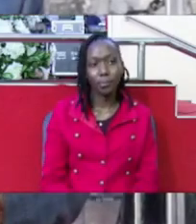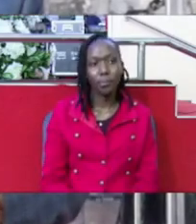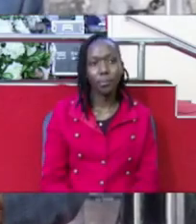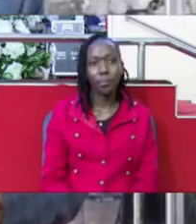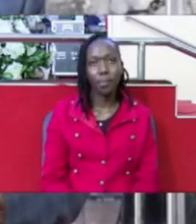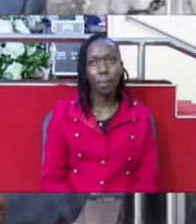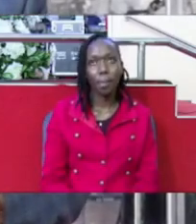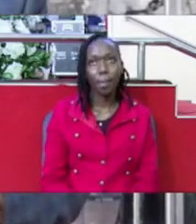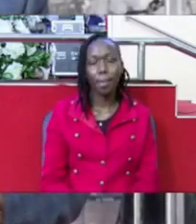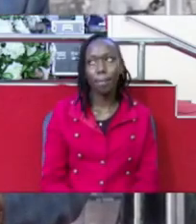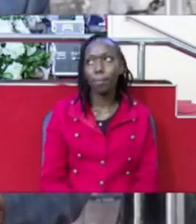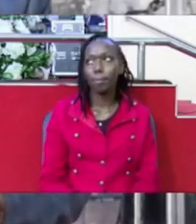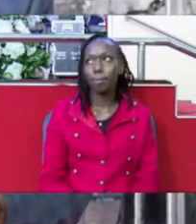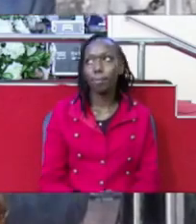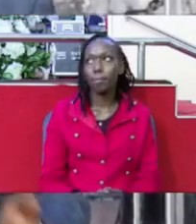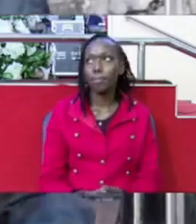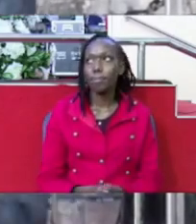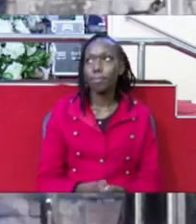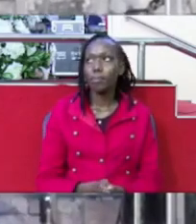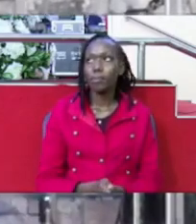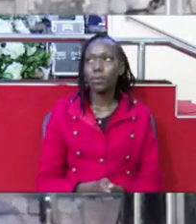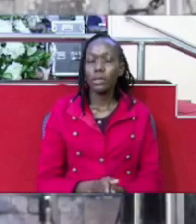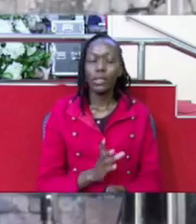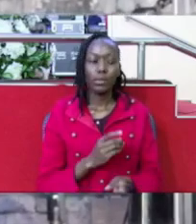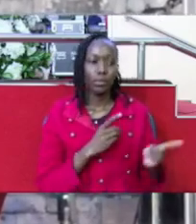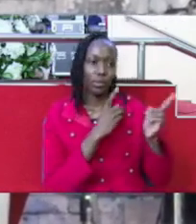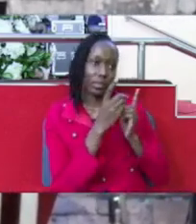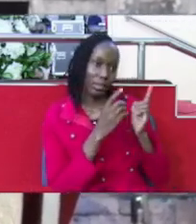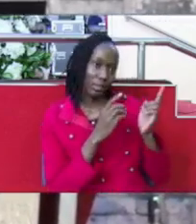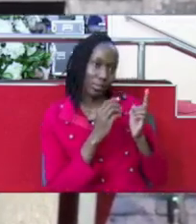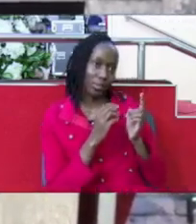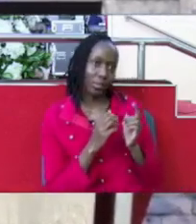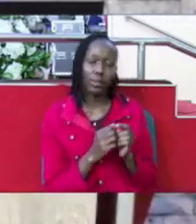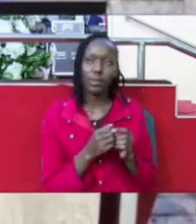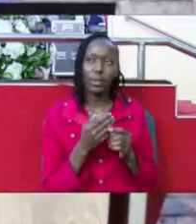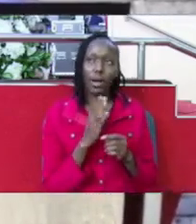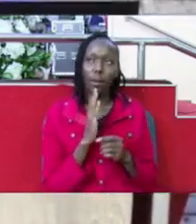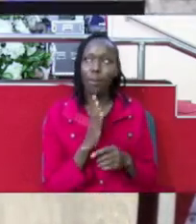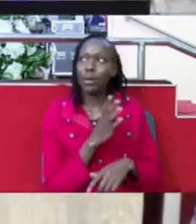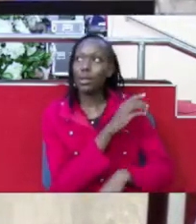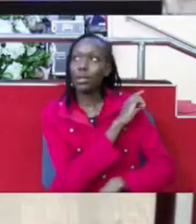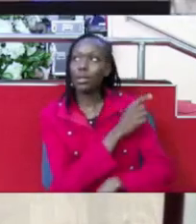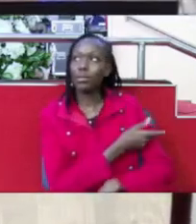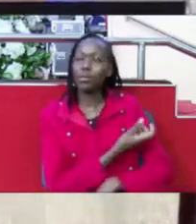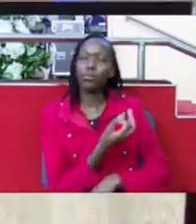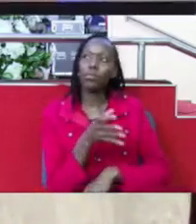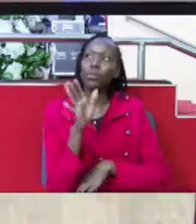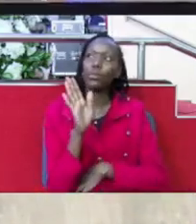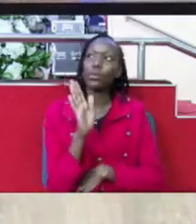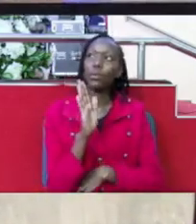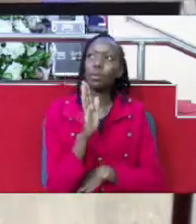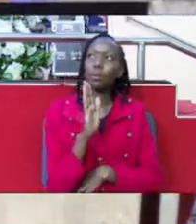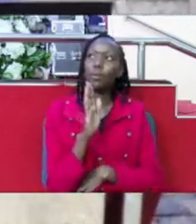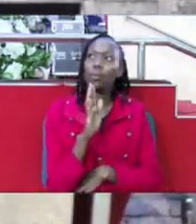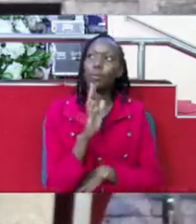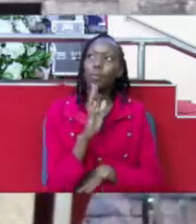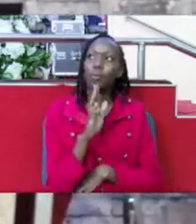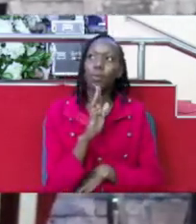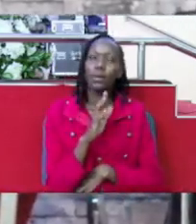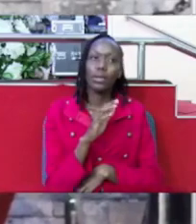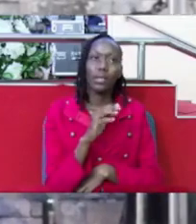Ogola aliyetuacha alikuwa ndiye patron. And we traveled by the grace of God. Na tukaenda mali kwa neema ya Mungu. I nilipanda